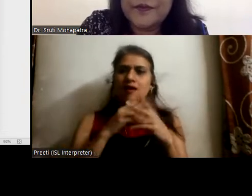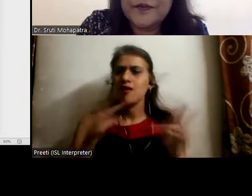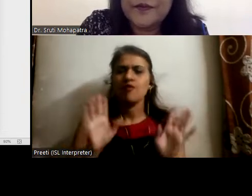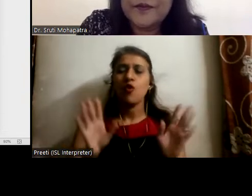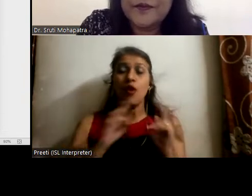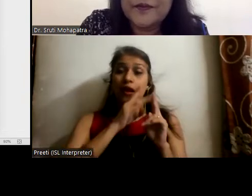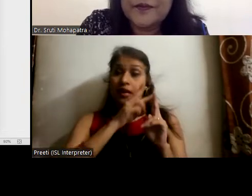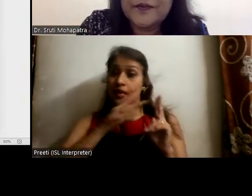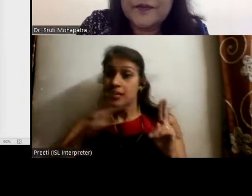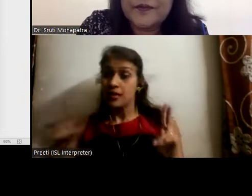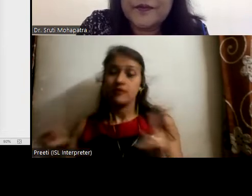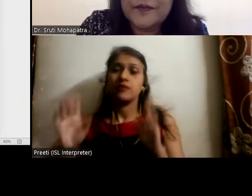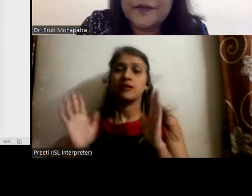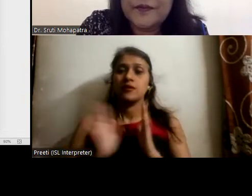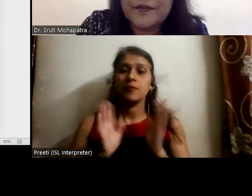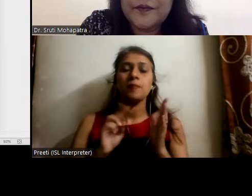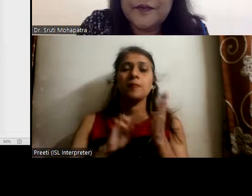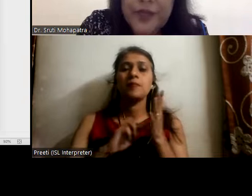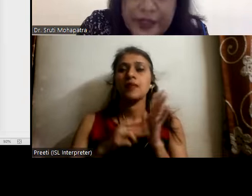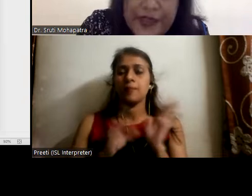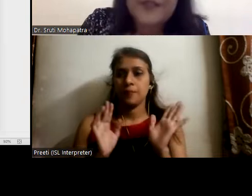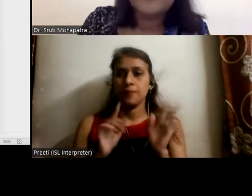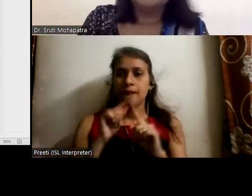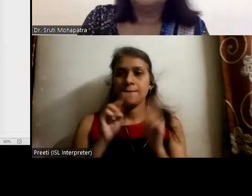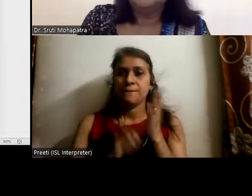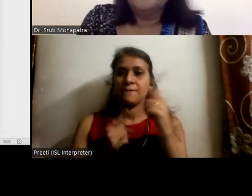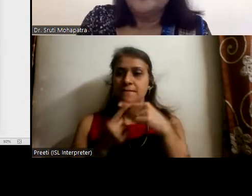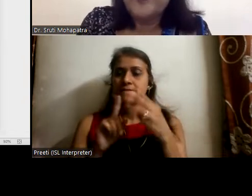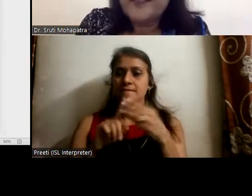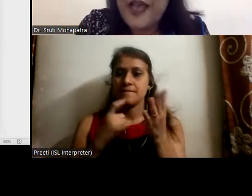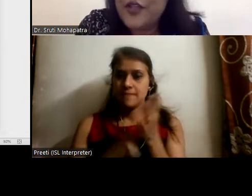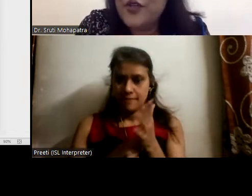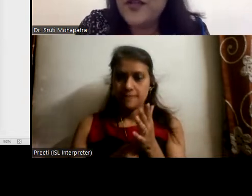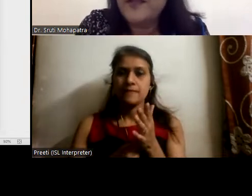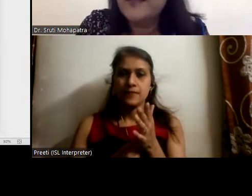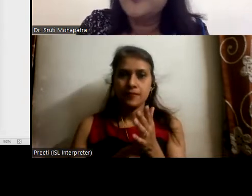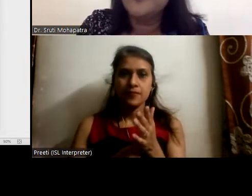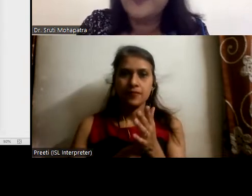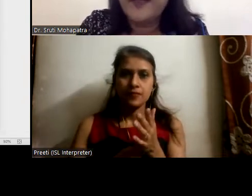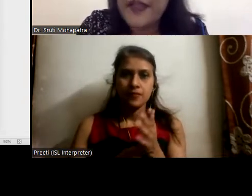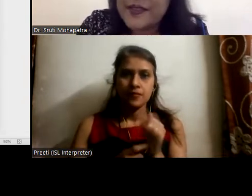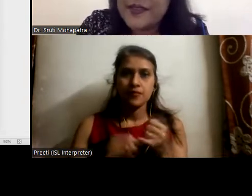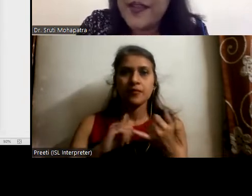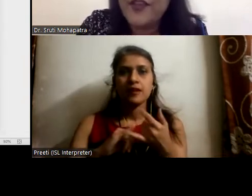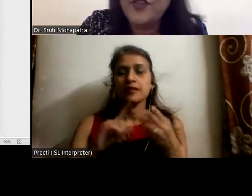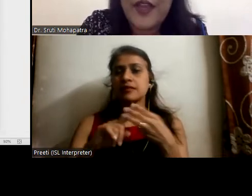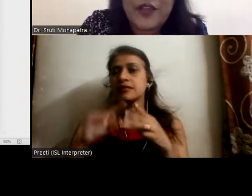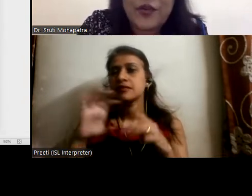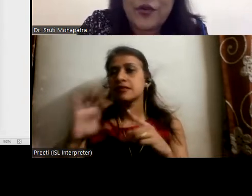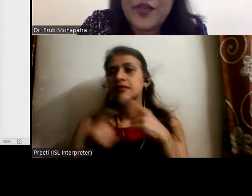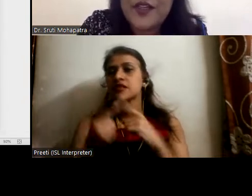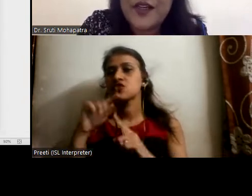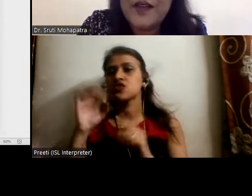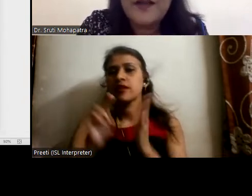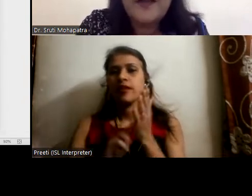is that what is intersectionality, ma'am? Yes. So this Okay. Ma'am, actually, hello. this word, yes, thank